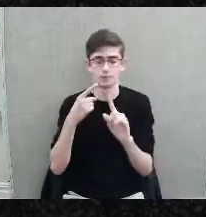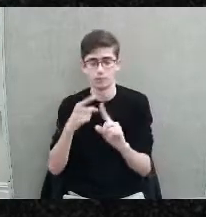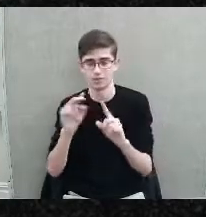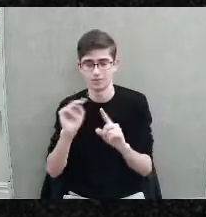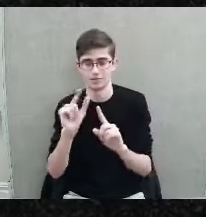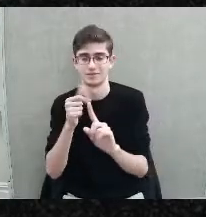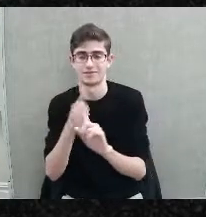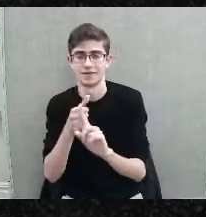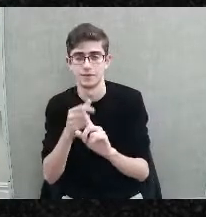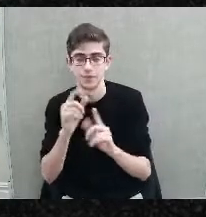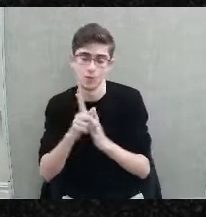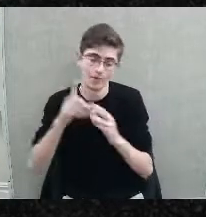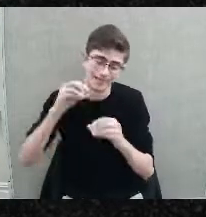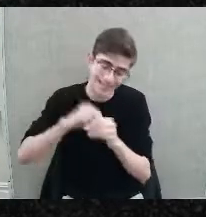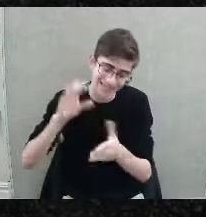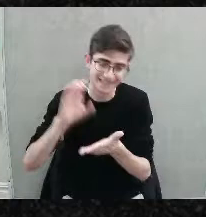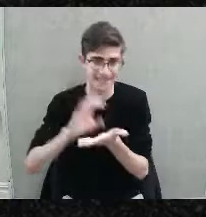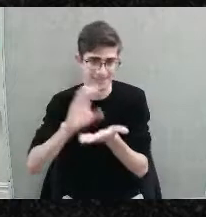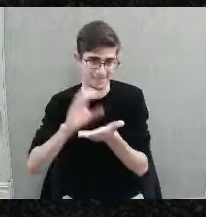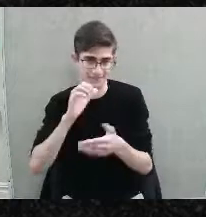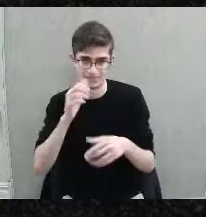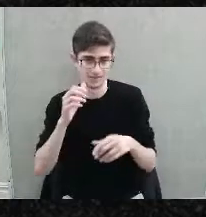capitalism. It's not coterminous with it.